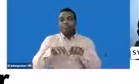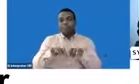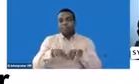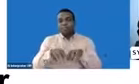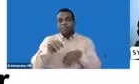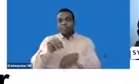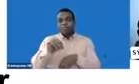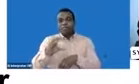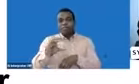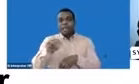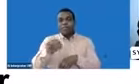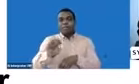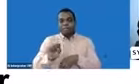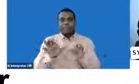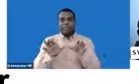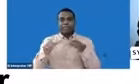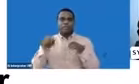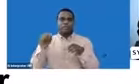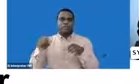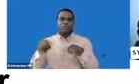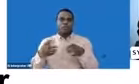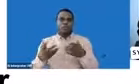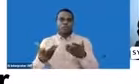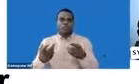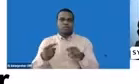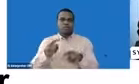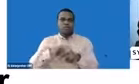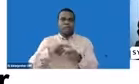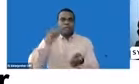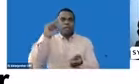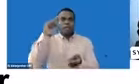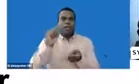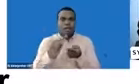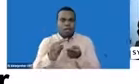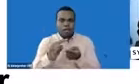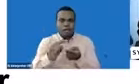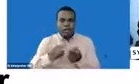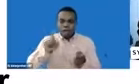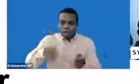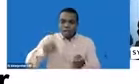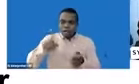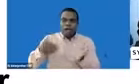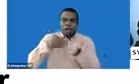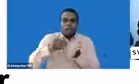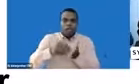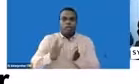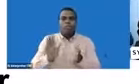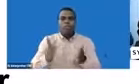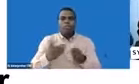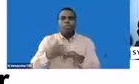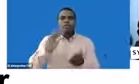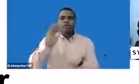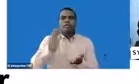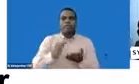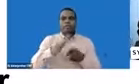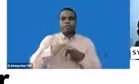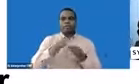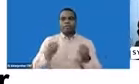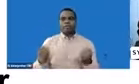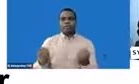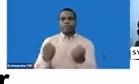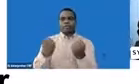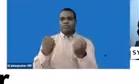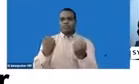from somebody. So thank you for that. And the last question is, do you see any difficulties in relying